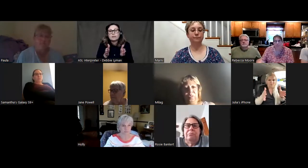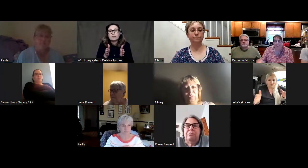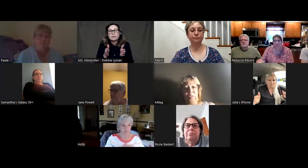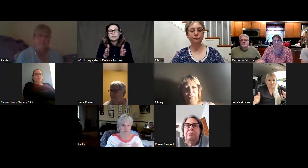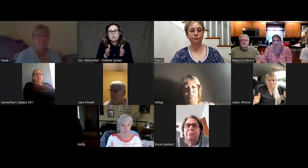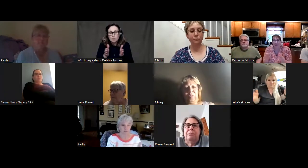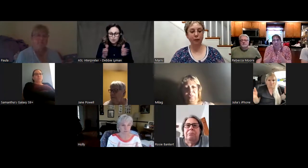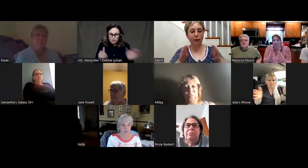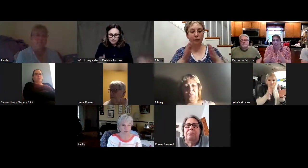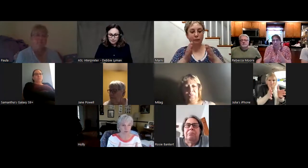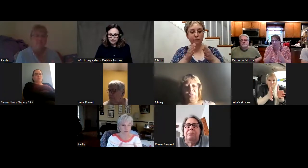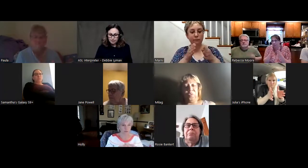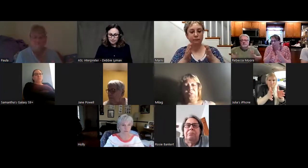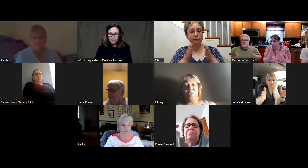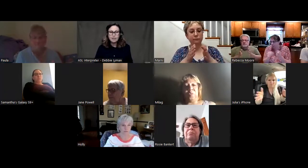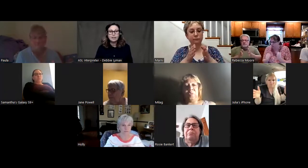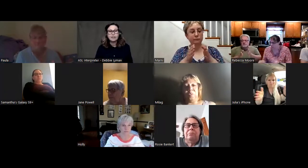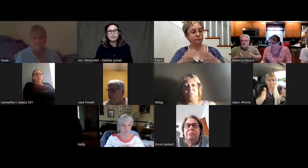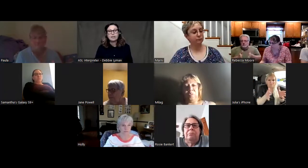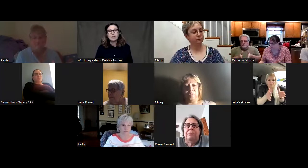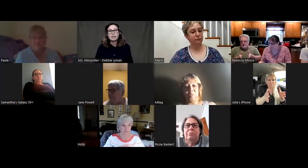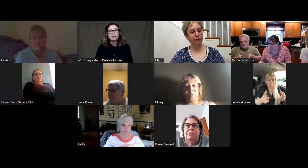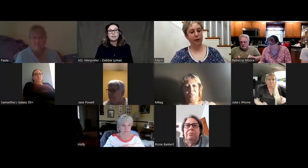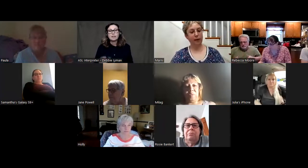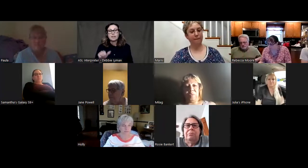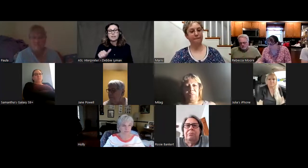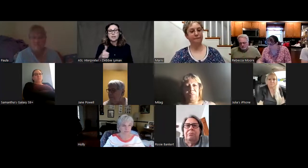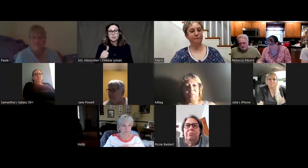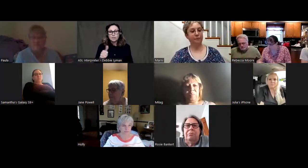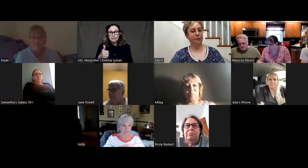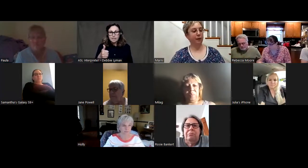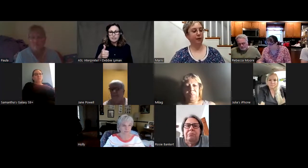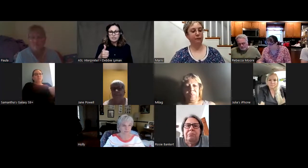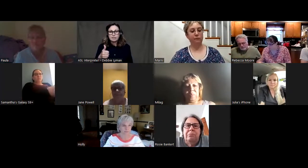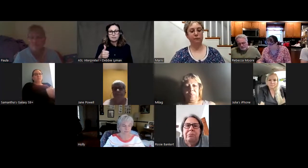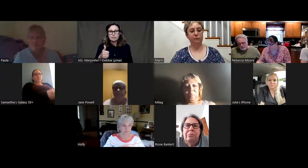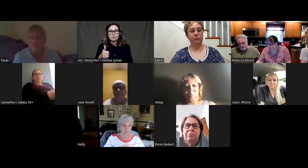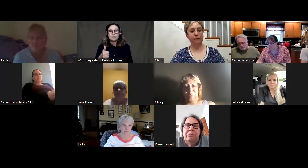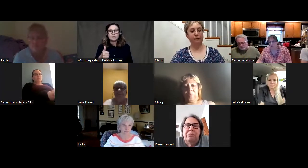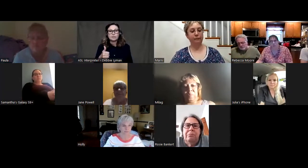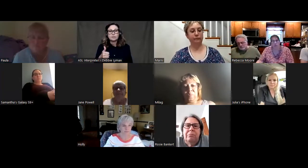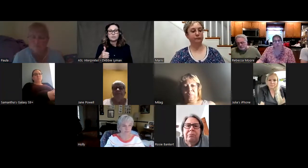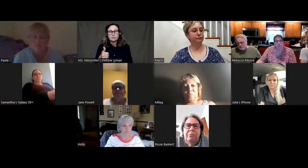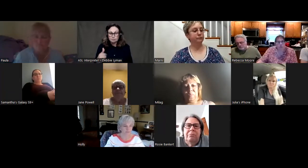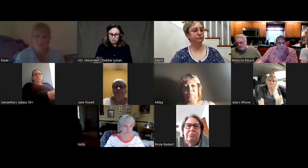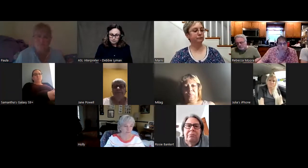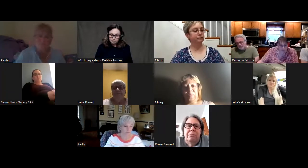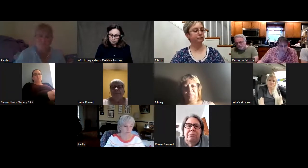Small. small. Okay. Number 10.